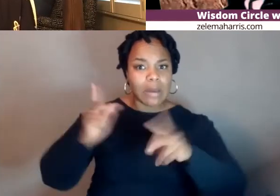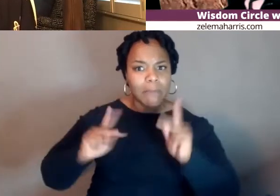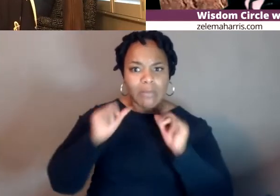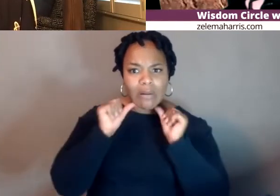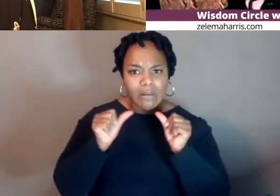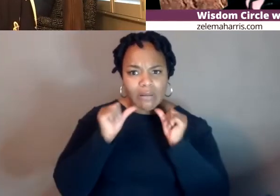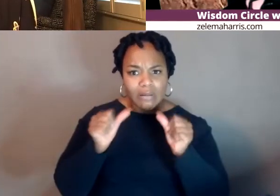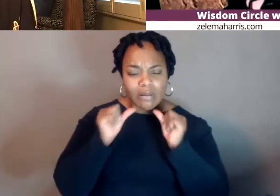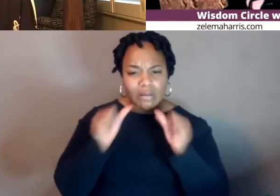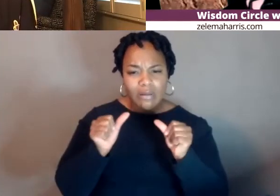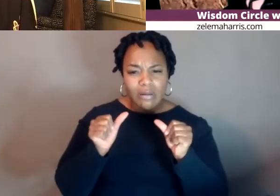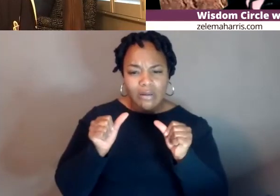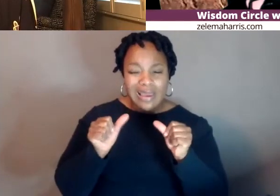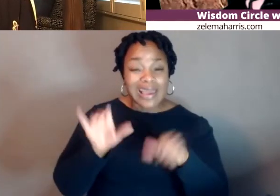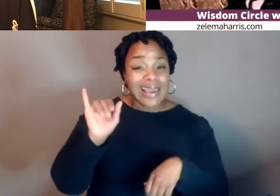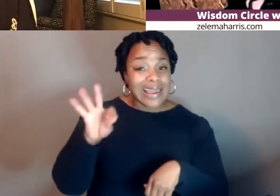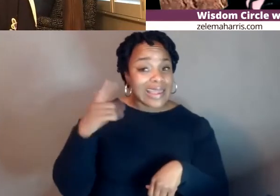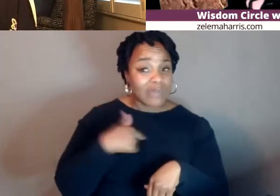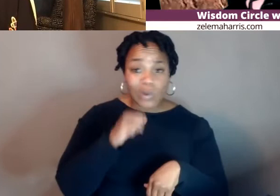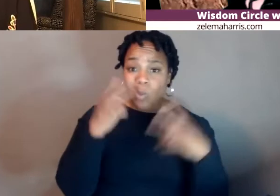those years and